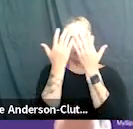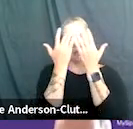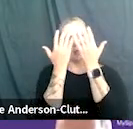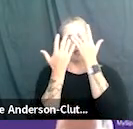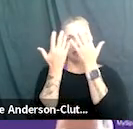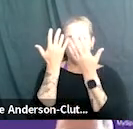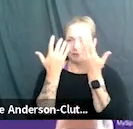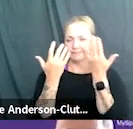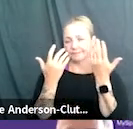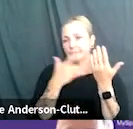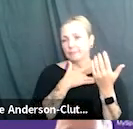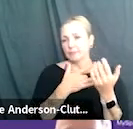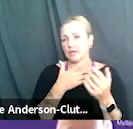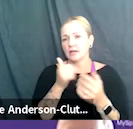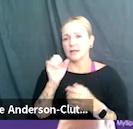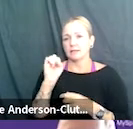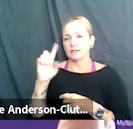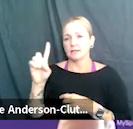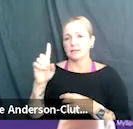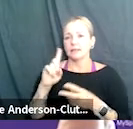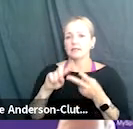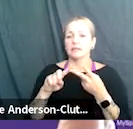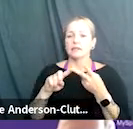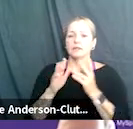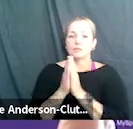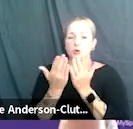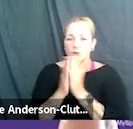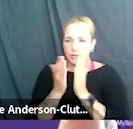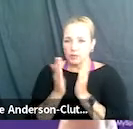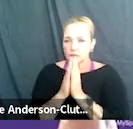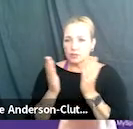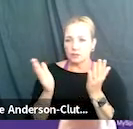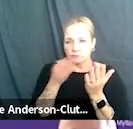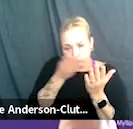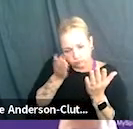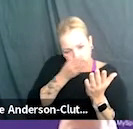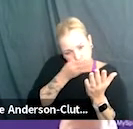flip through books, so those kind of sensory sorts of things.